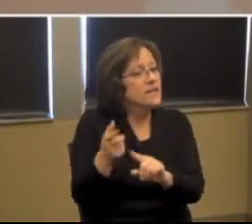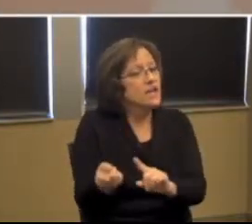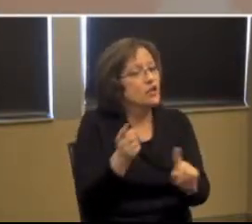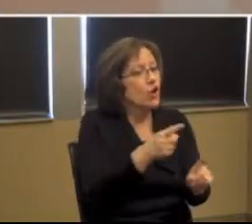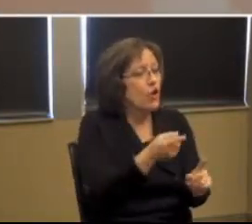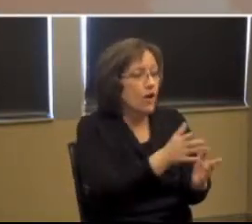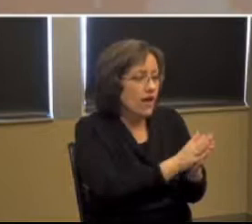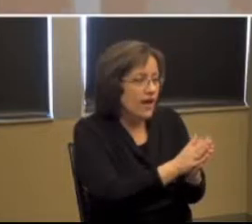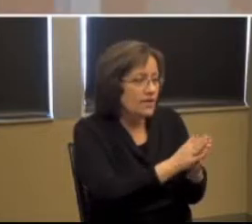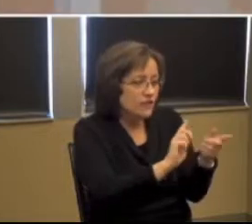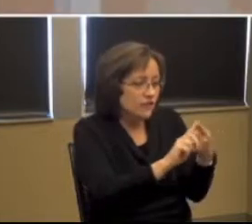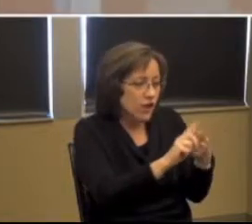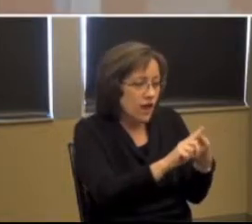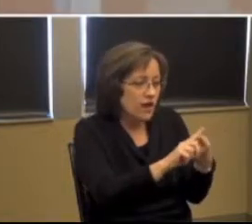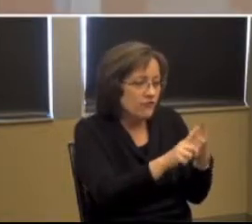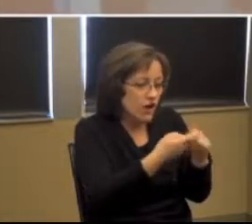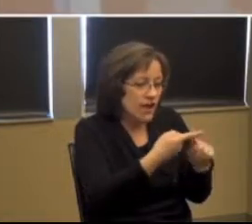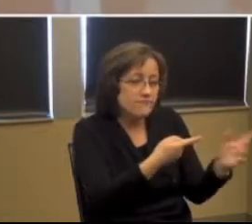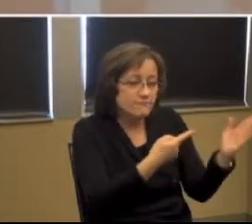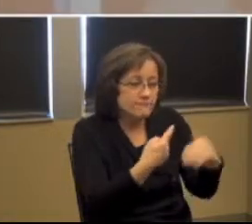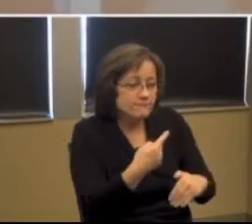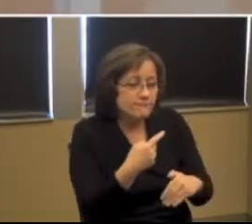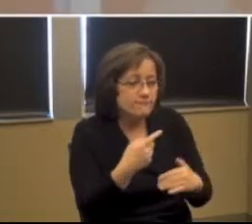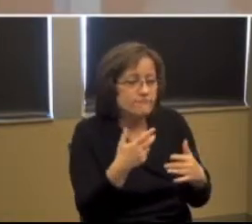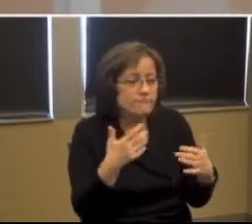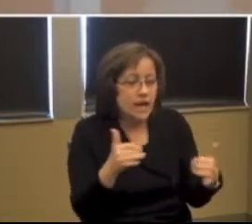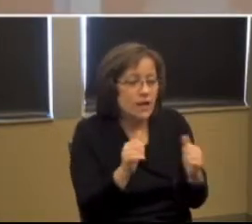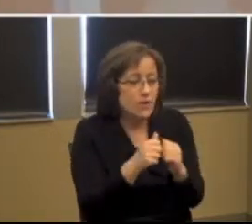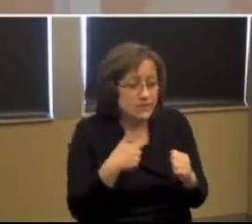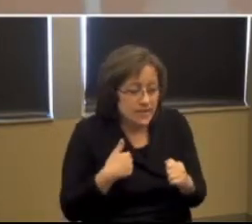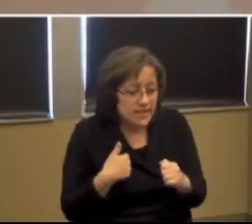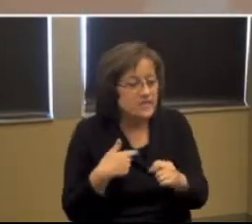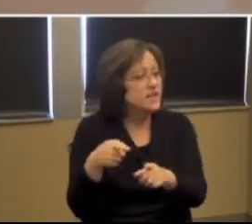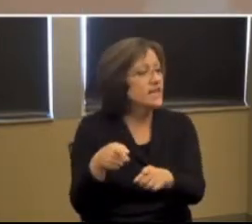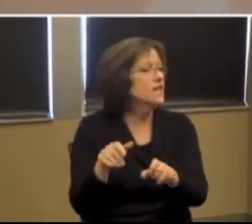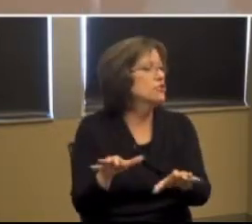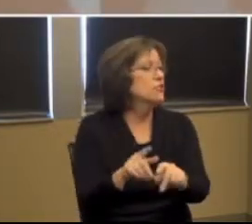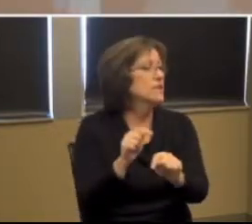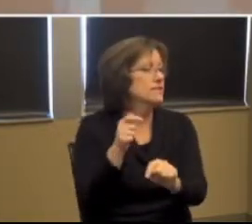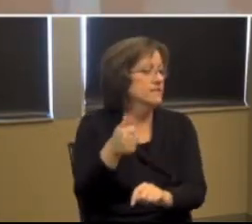and ask a friend to come play so that it's done independently.